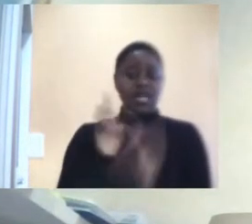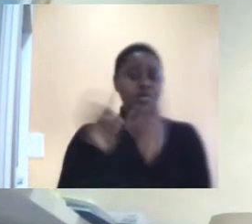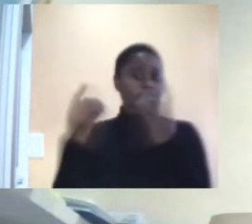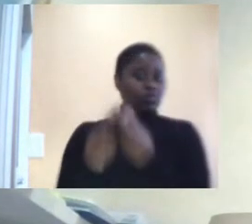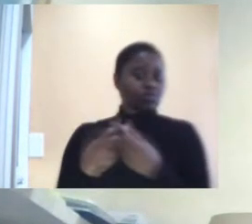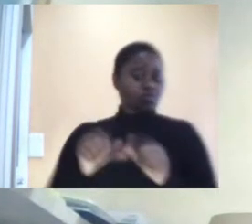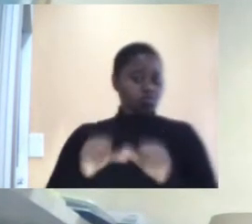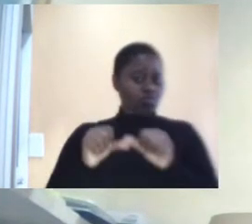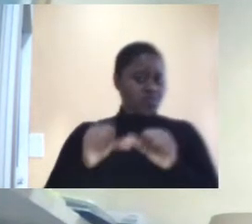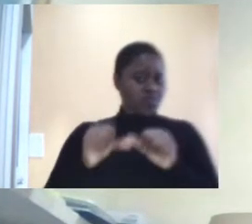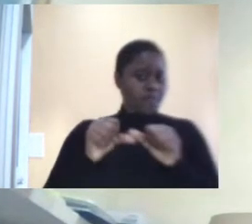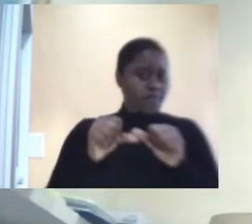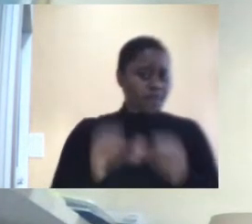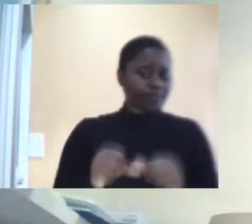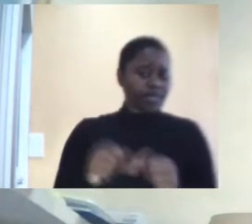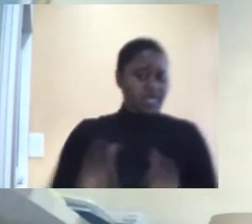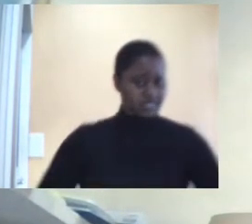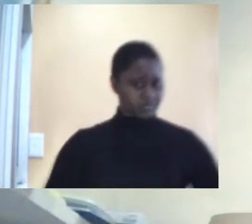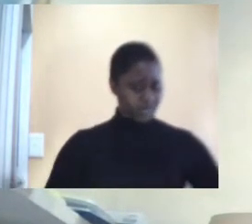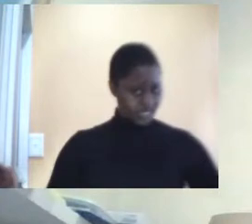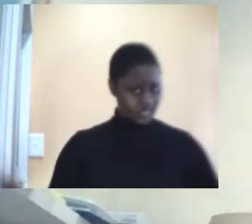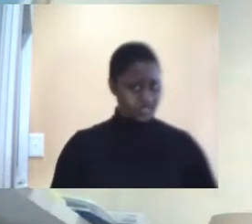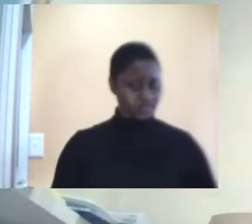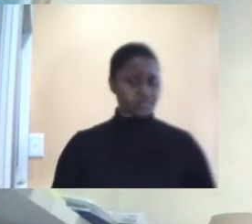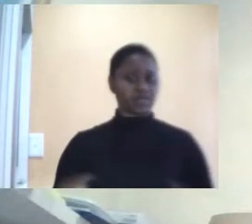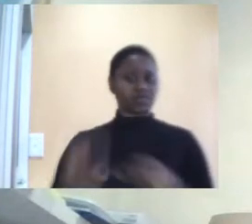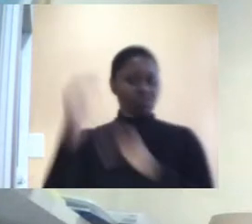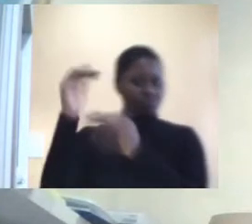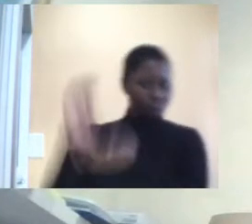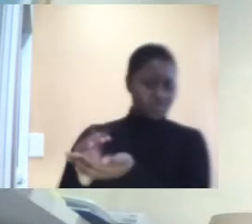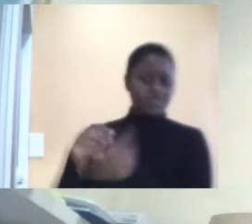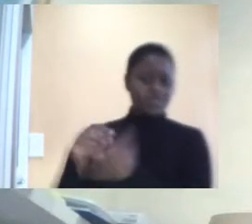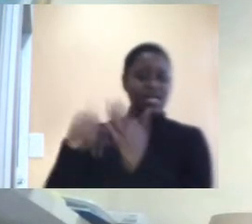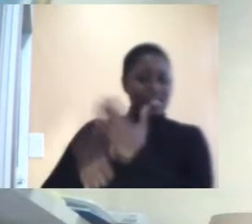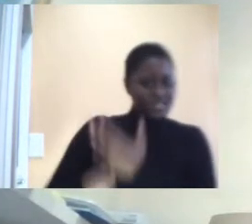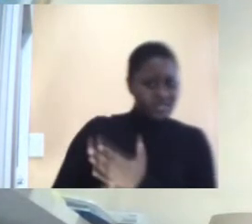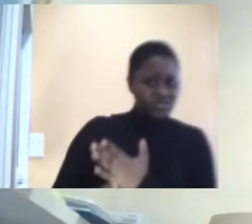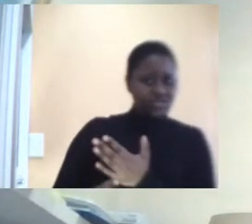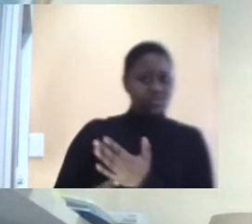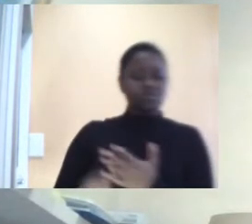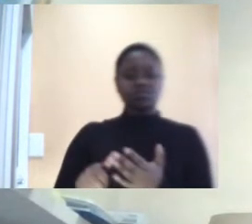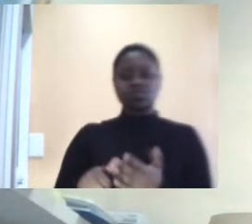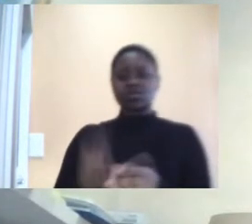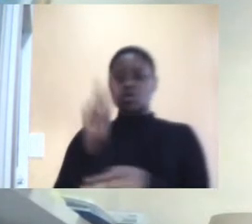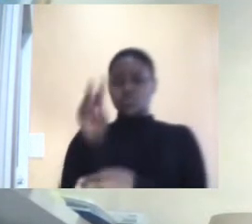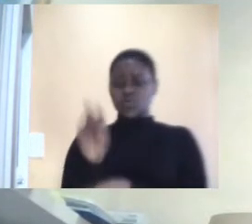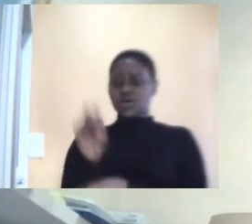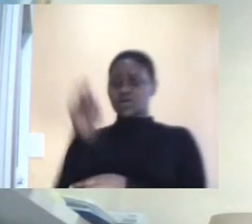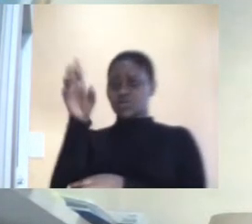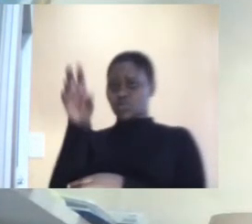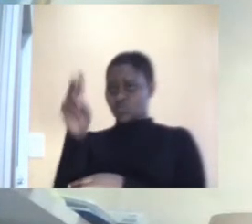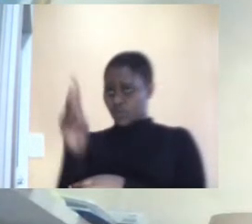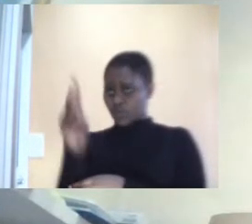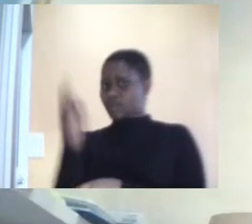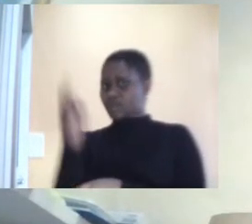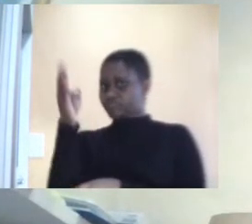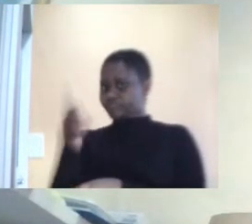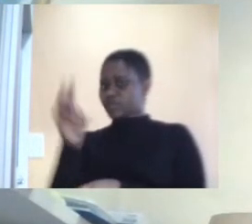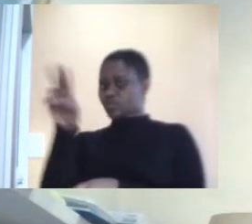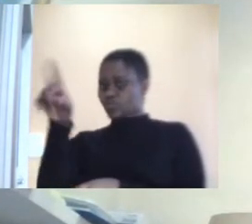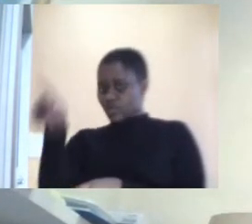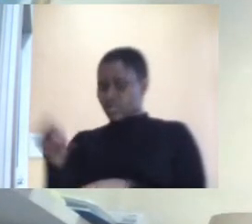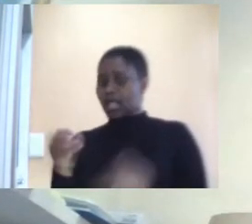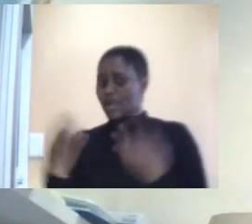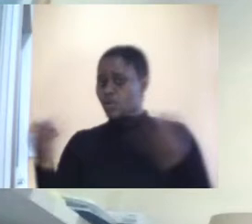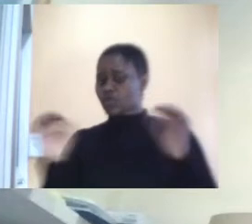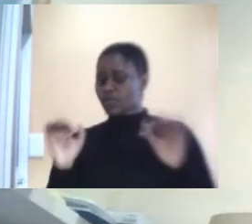department's continuous underspending of the CASP and Lima Letsema grants and drastic reductions in 2020 and 2021, the Minority